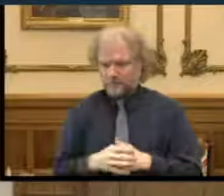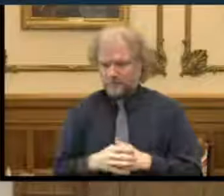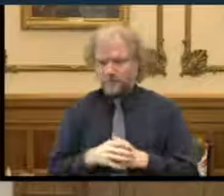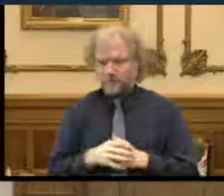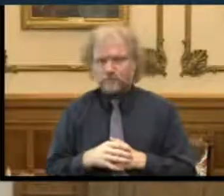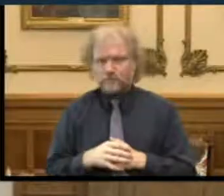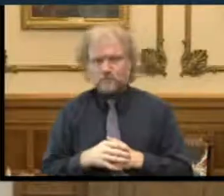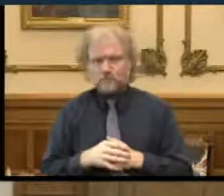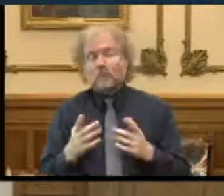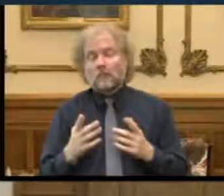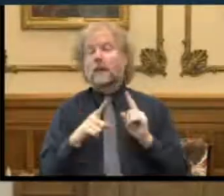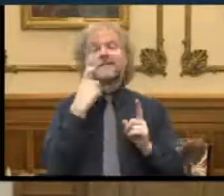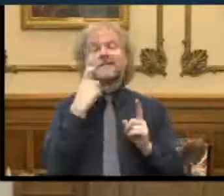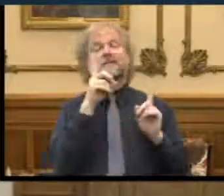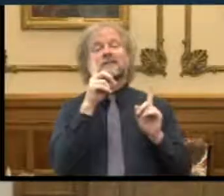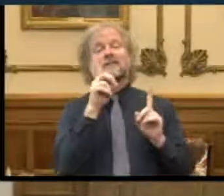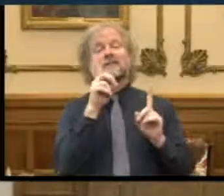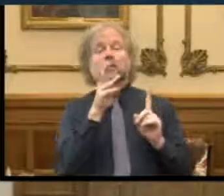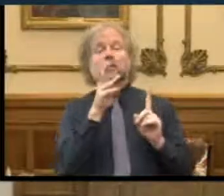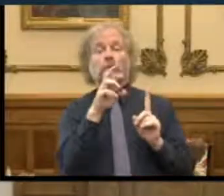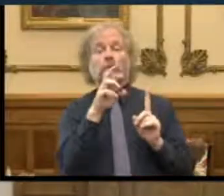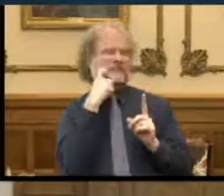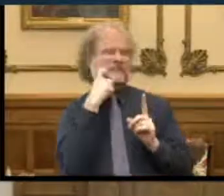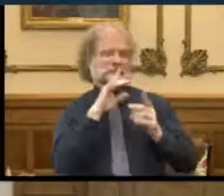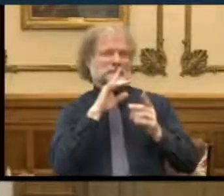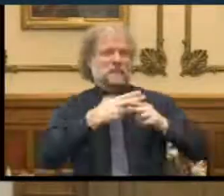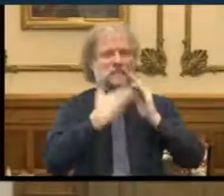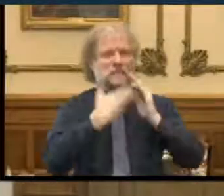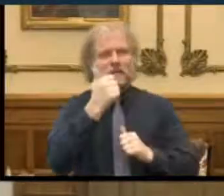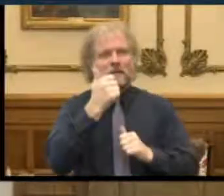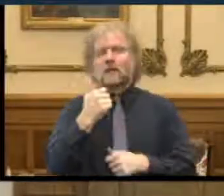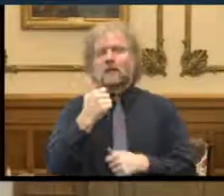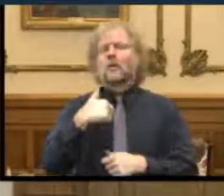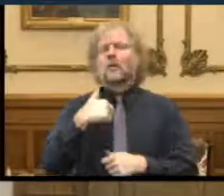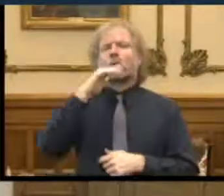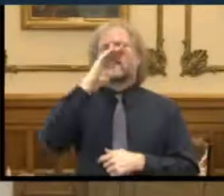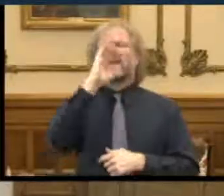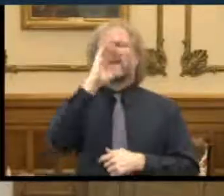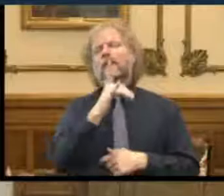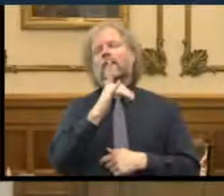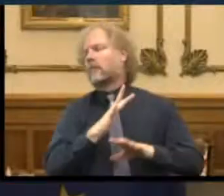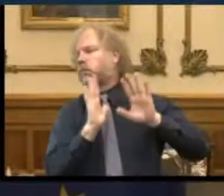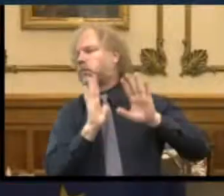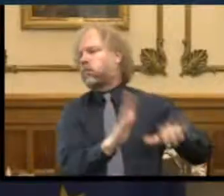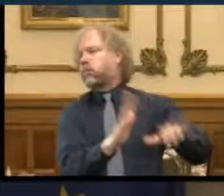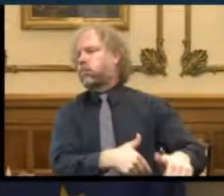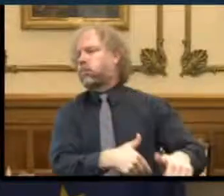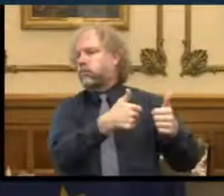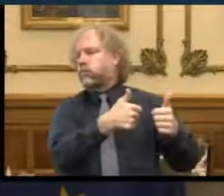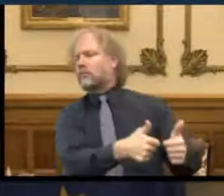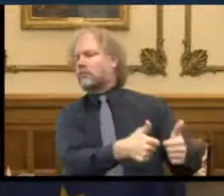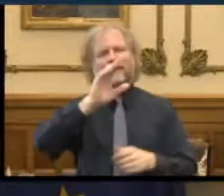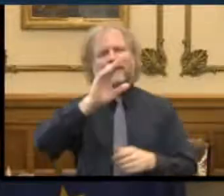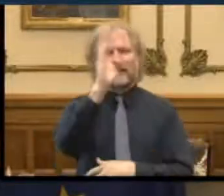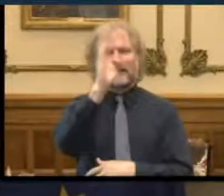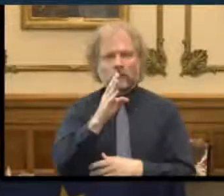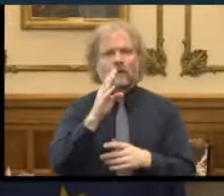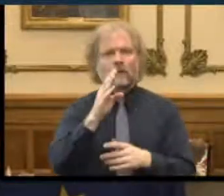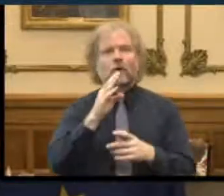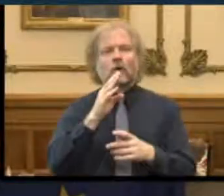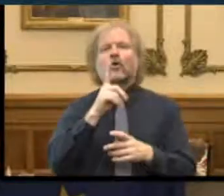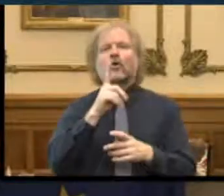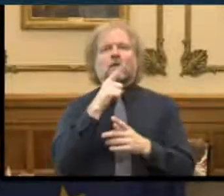But Dr. Weaver said it best, and that is, we've never gone away. We never, we got, if anything,